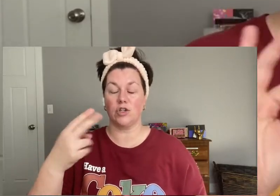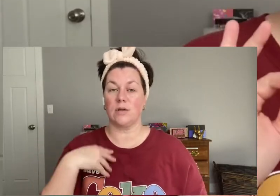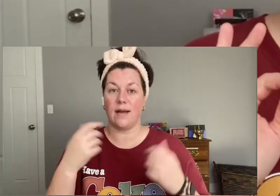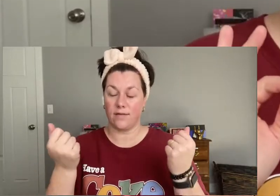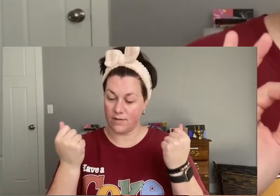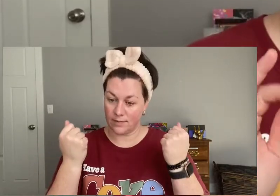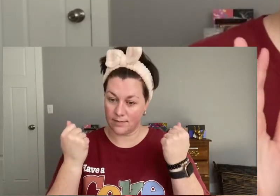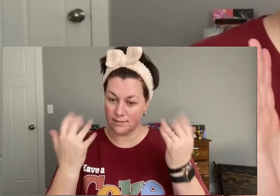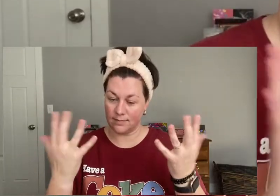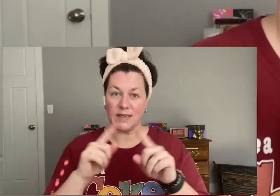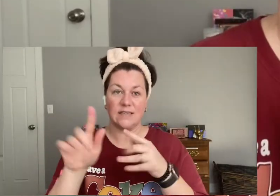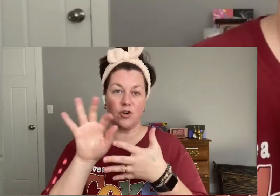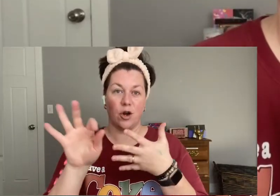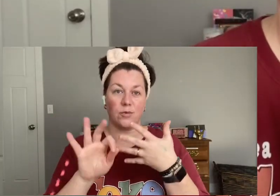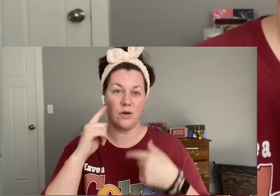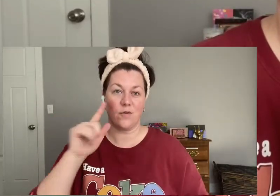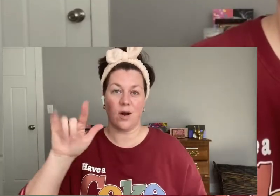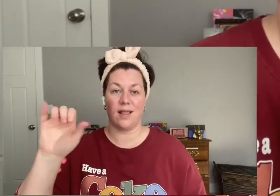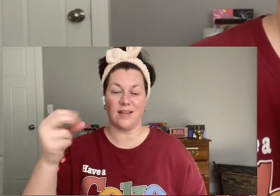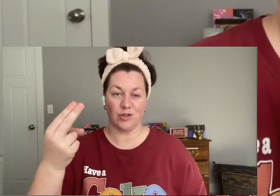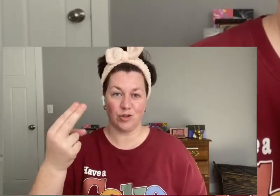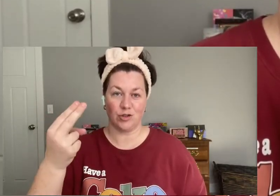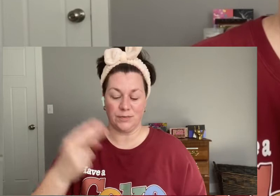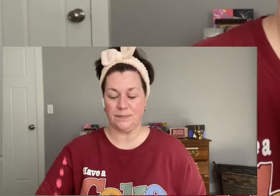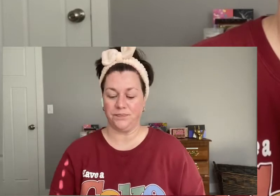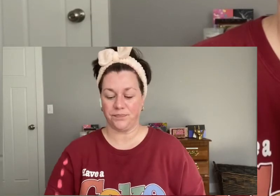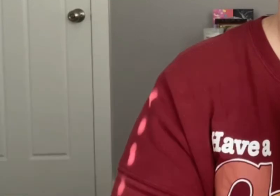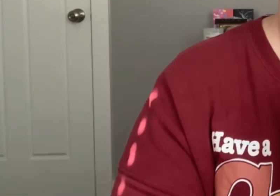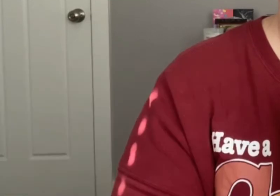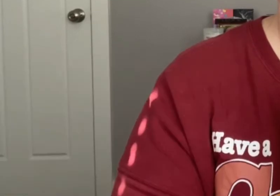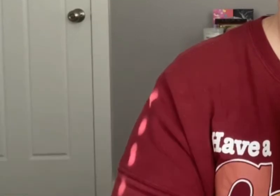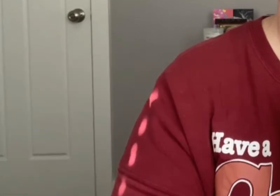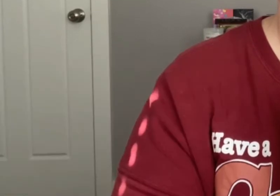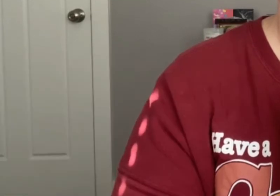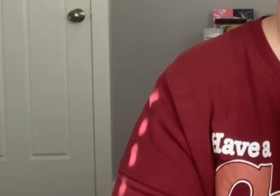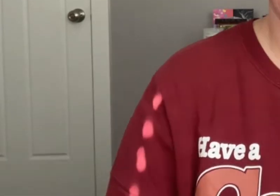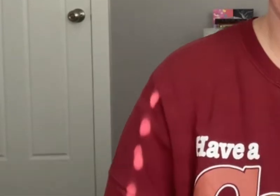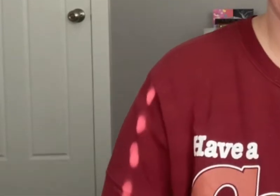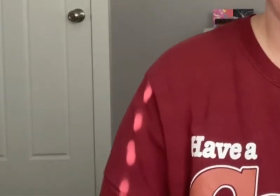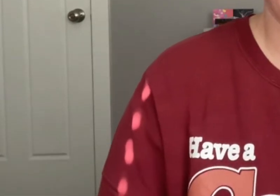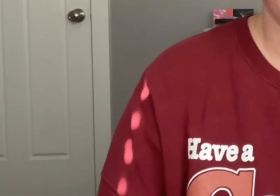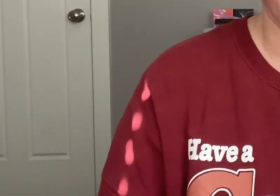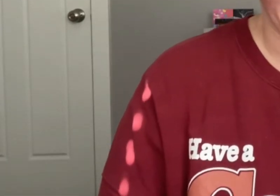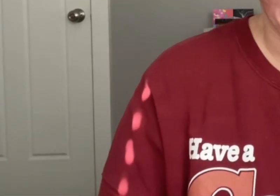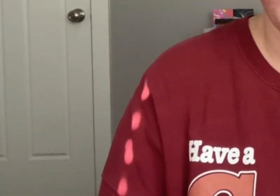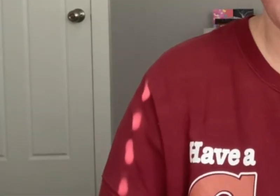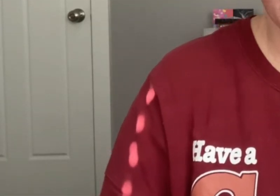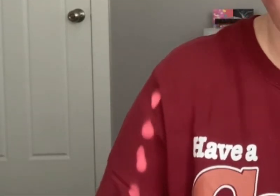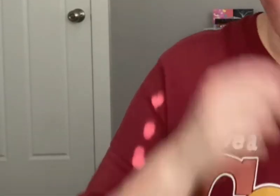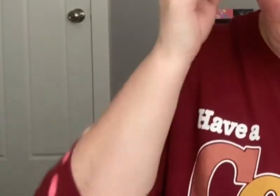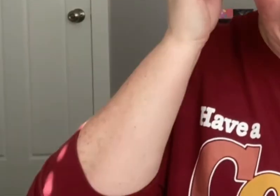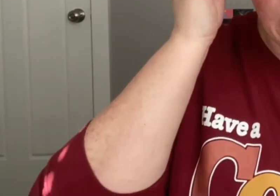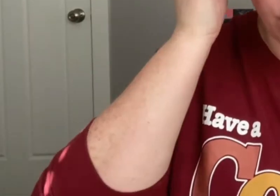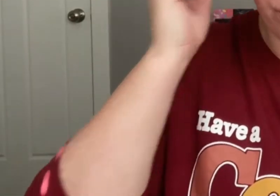is going to go underneath the lashes. I have a lot of options for lashes. Okay,